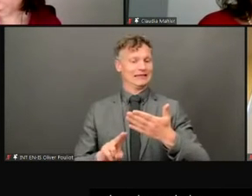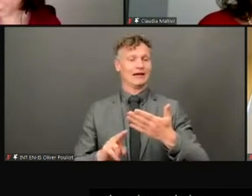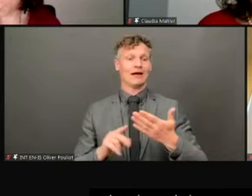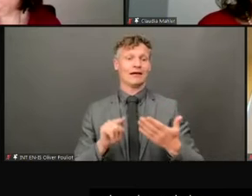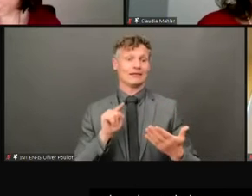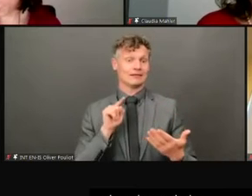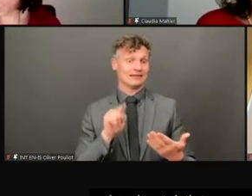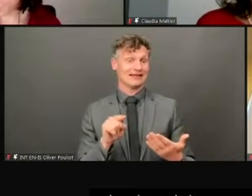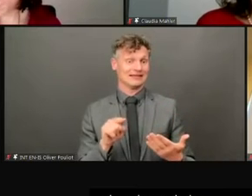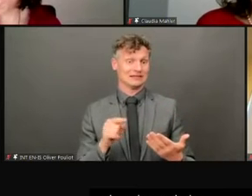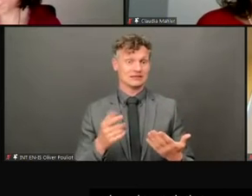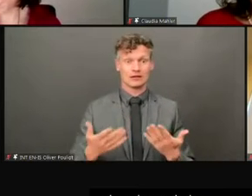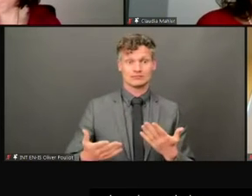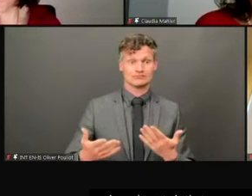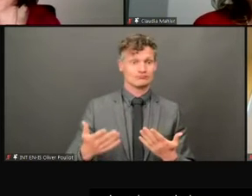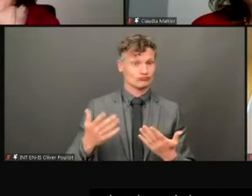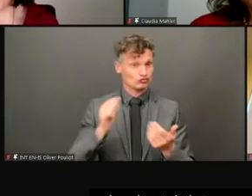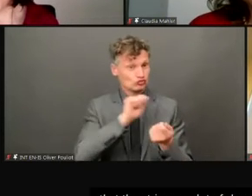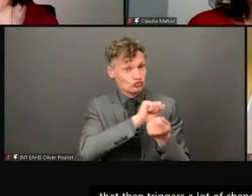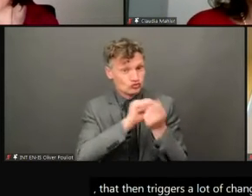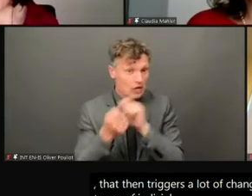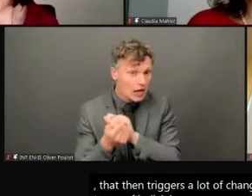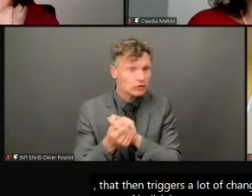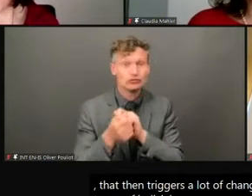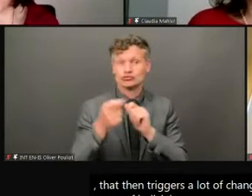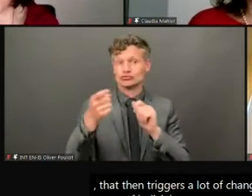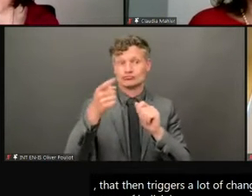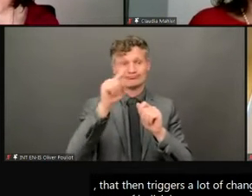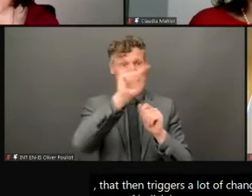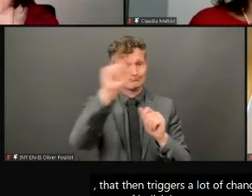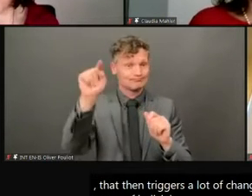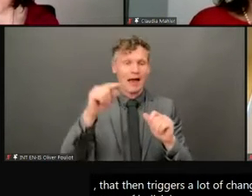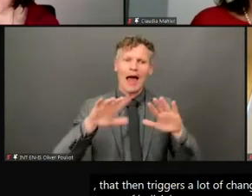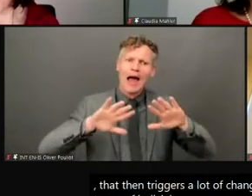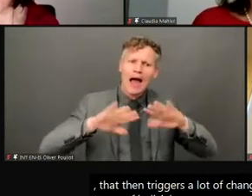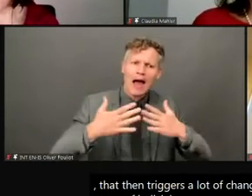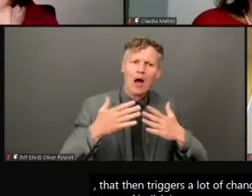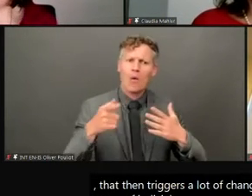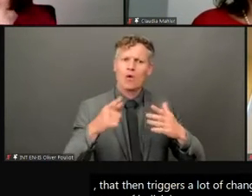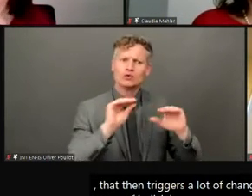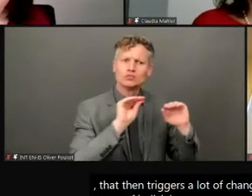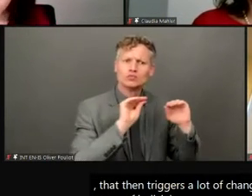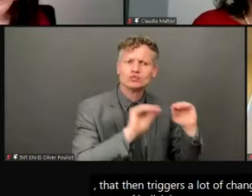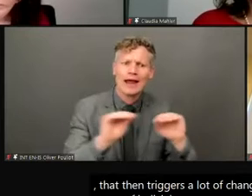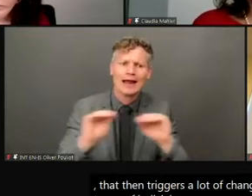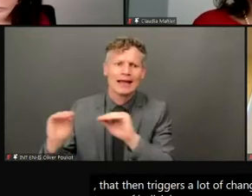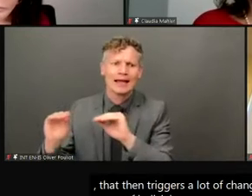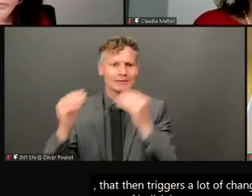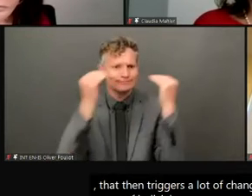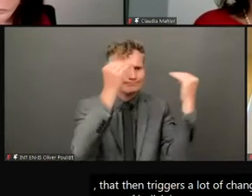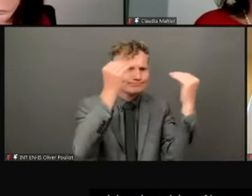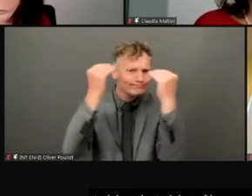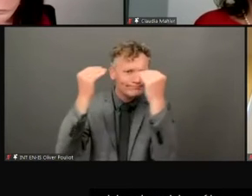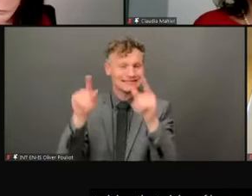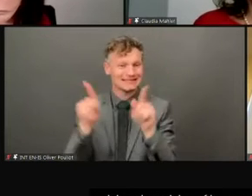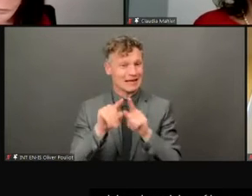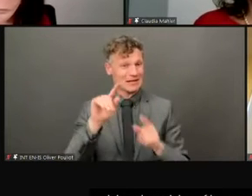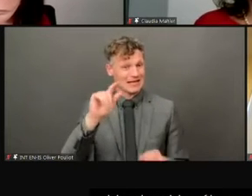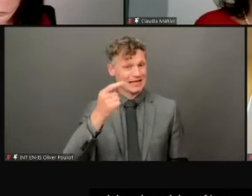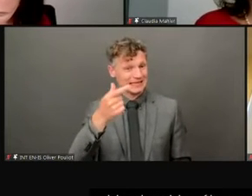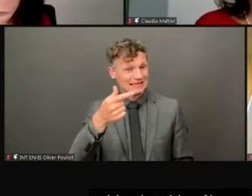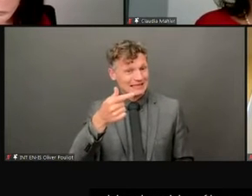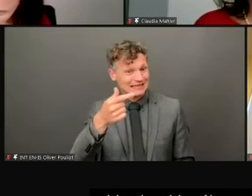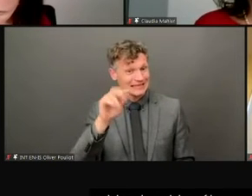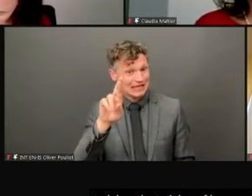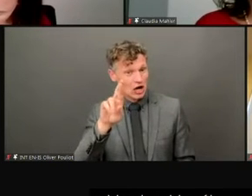judicial training, the training of lawyers. For example, Europa Rex Academy in Trier has for years been